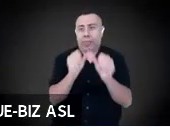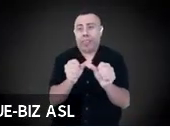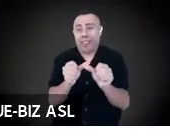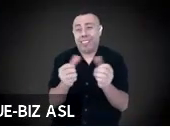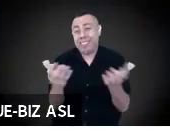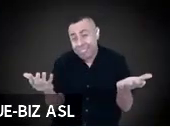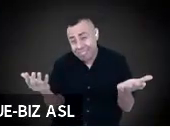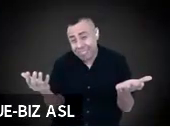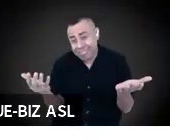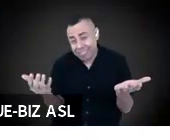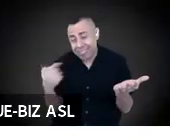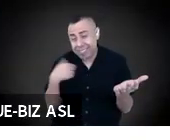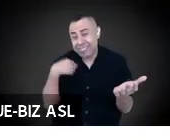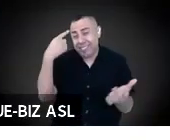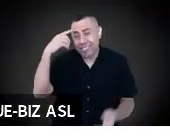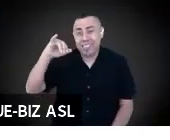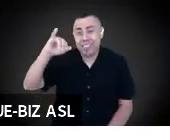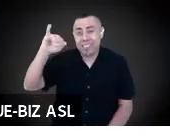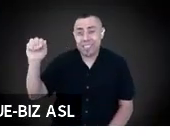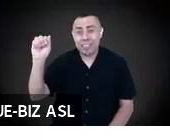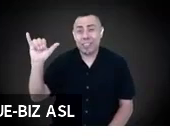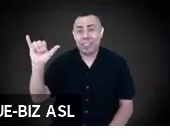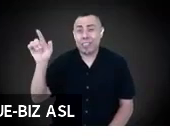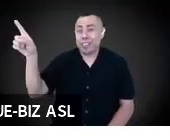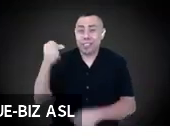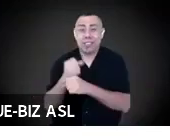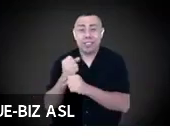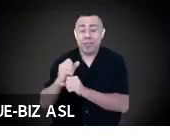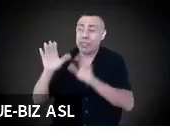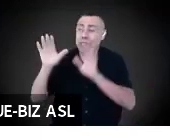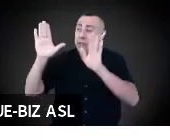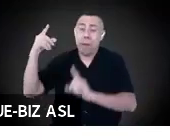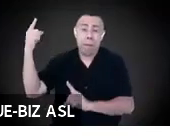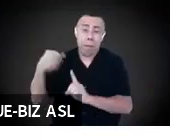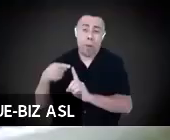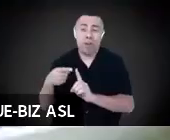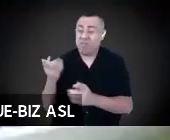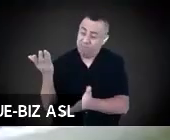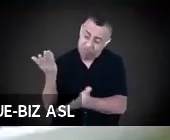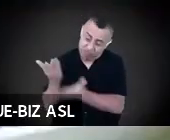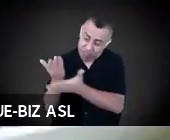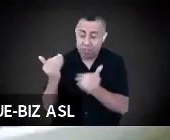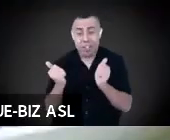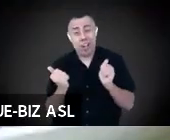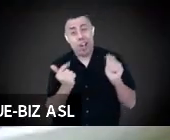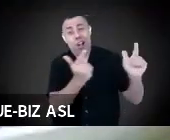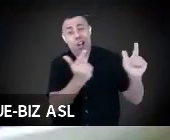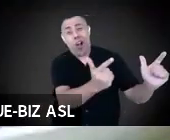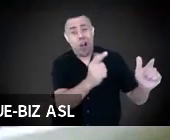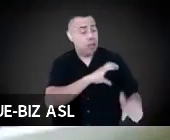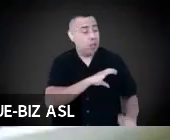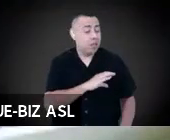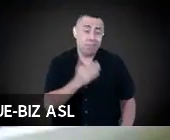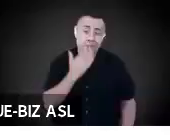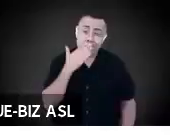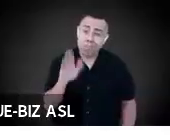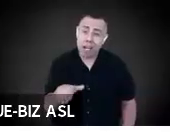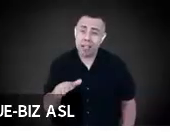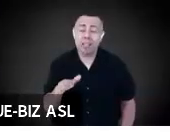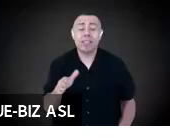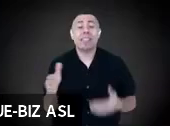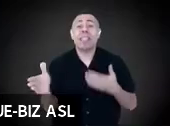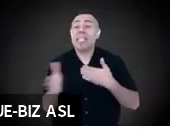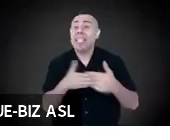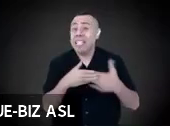Because it really confirms that all police are bad. Yeah. Because even when a cop tries to do the right thing, he